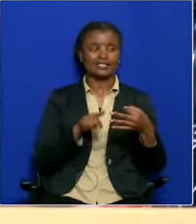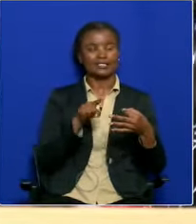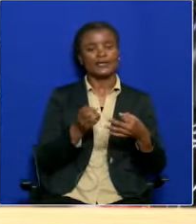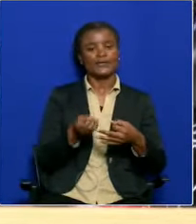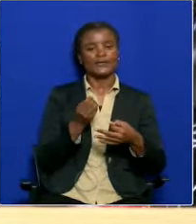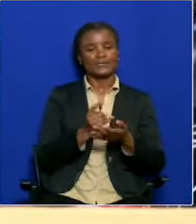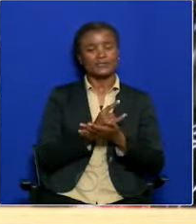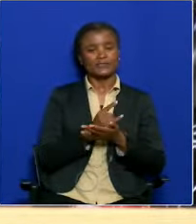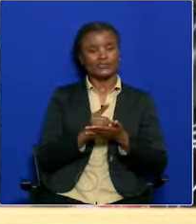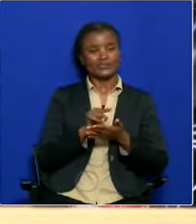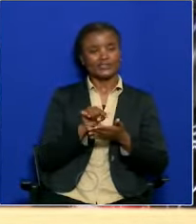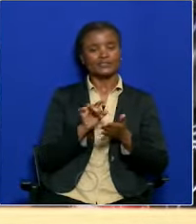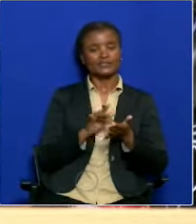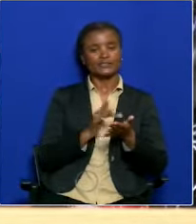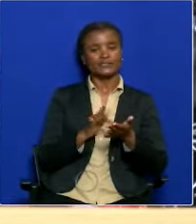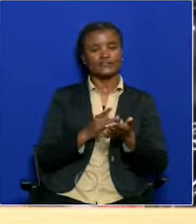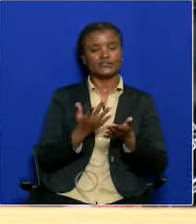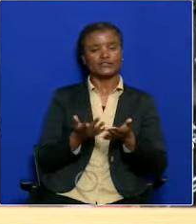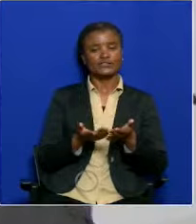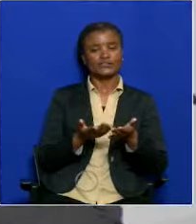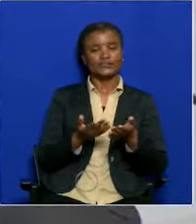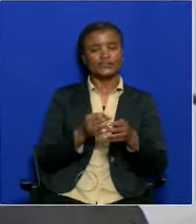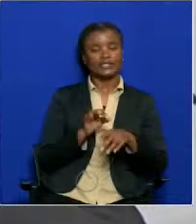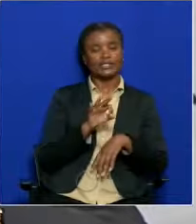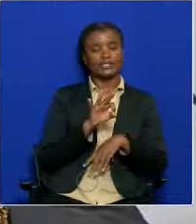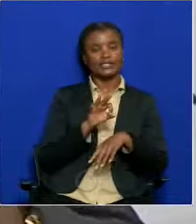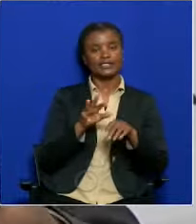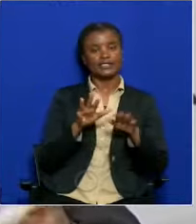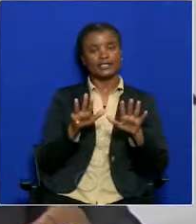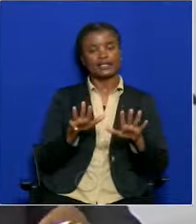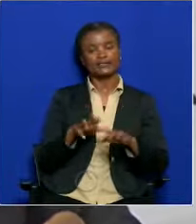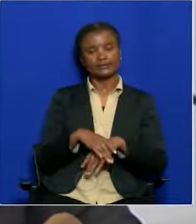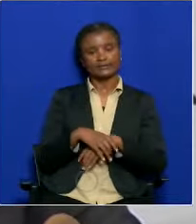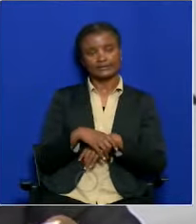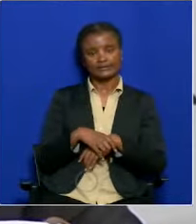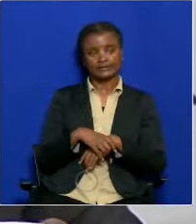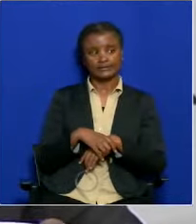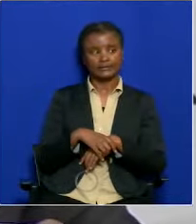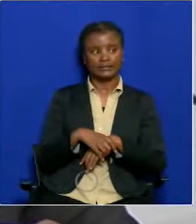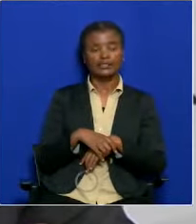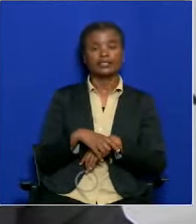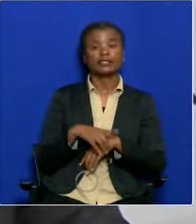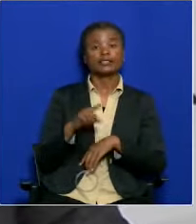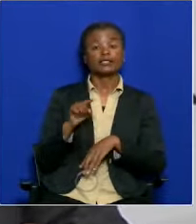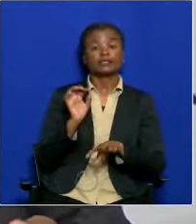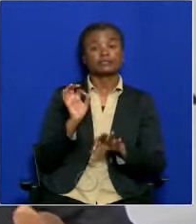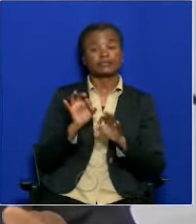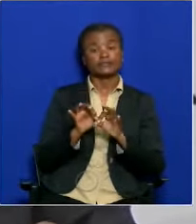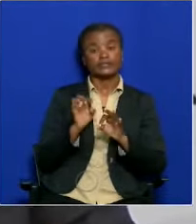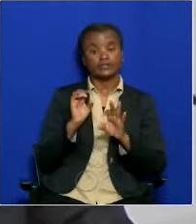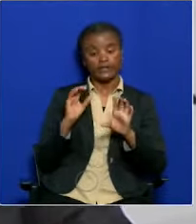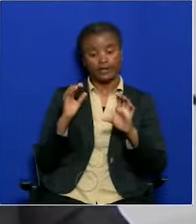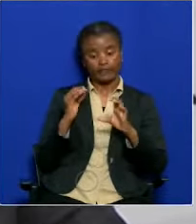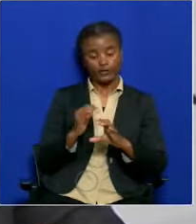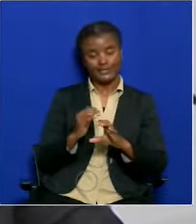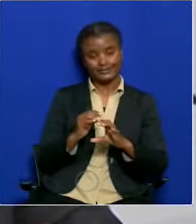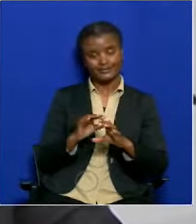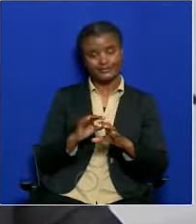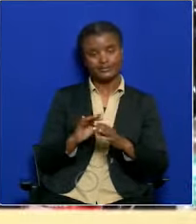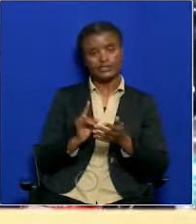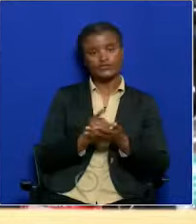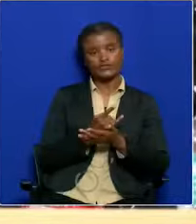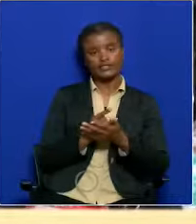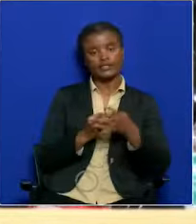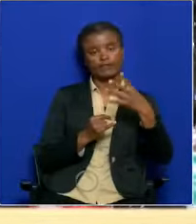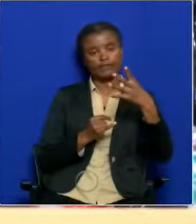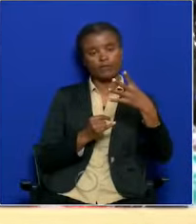page 39. 39. And in particular, if you can have regard to chats 4, 5, and 6. Can you